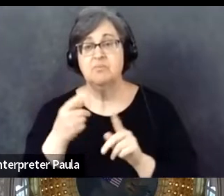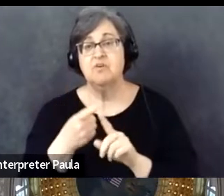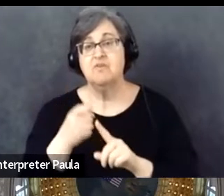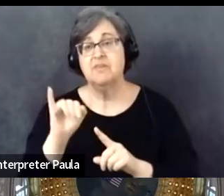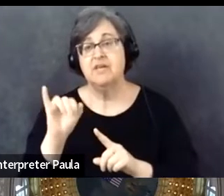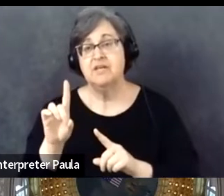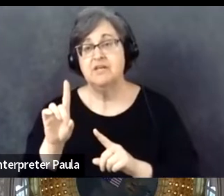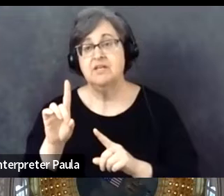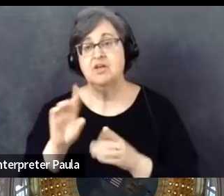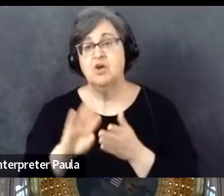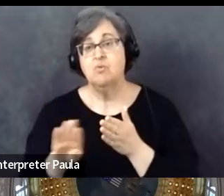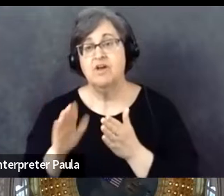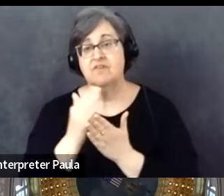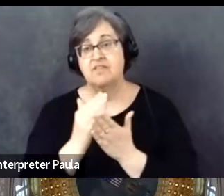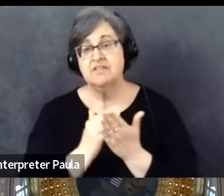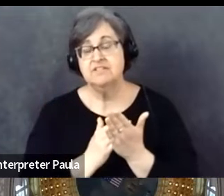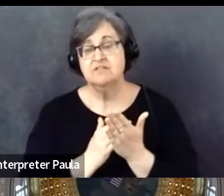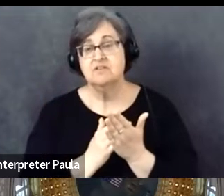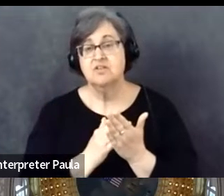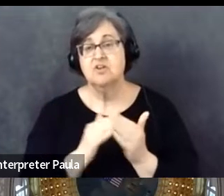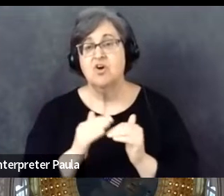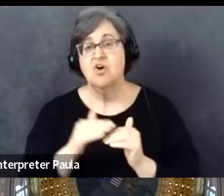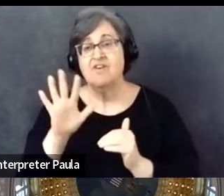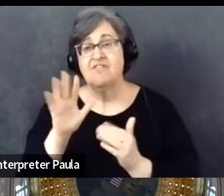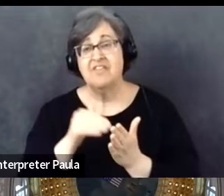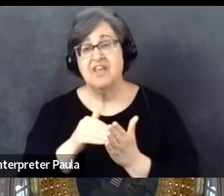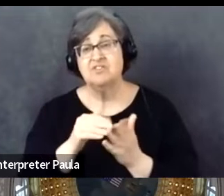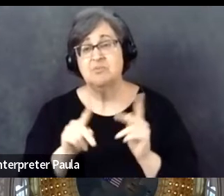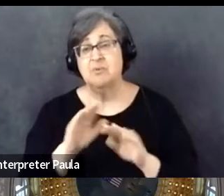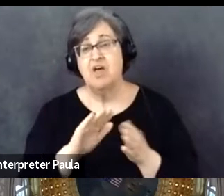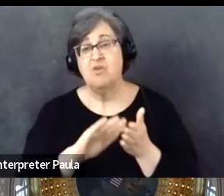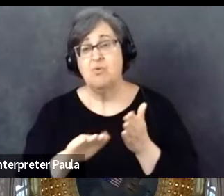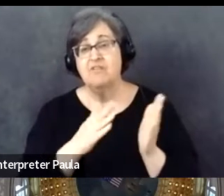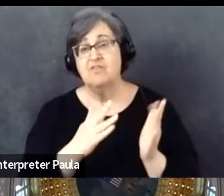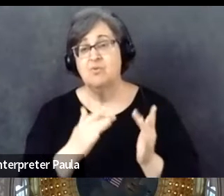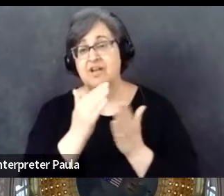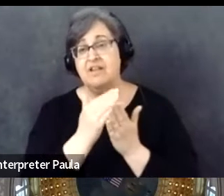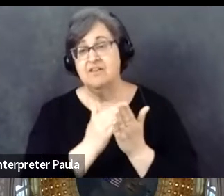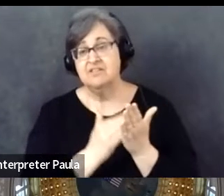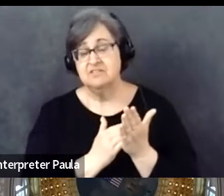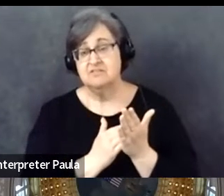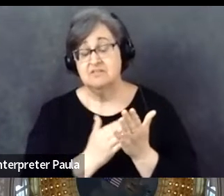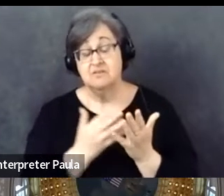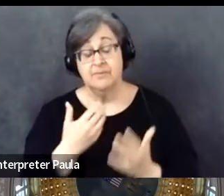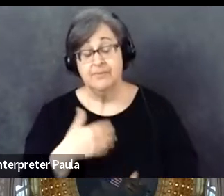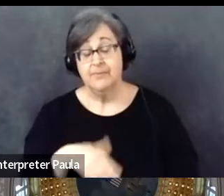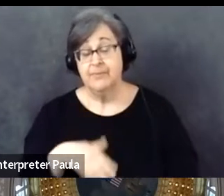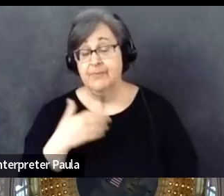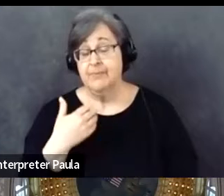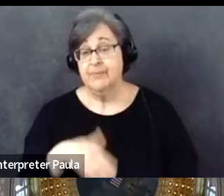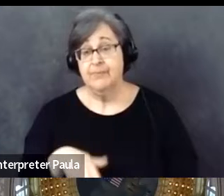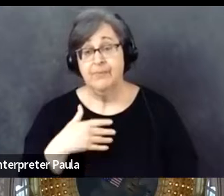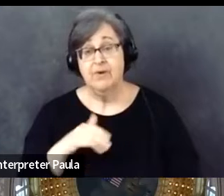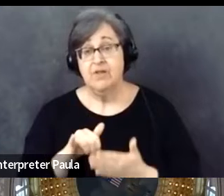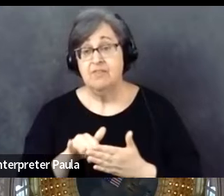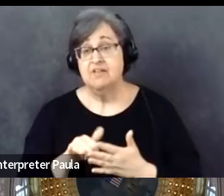There are over 5,000 people on that waiver waiting list. If that puts that in perspective, how much it would